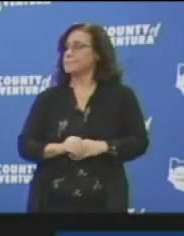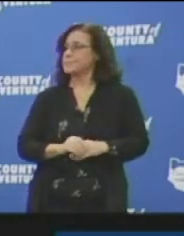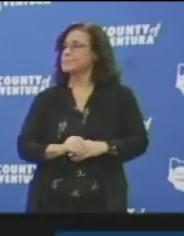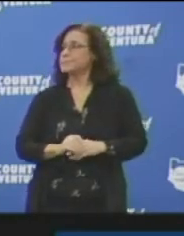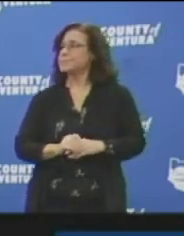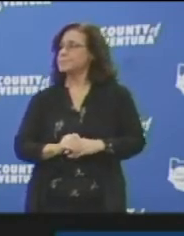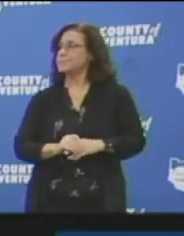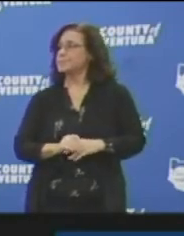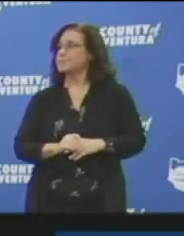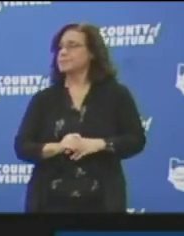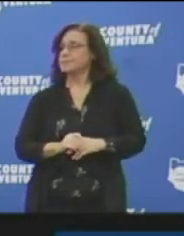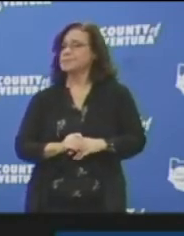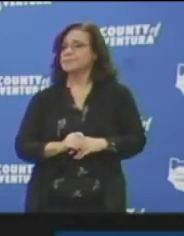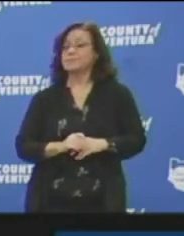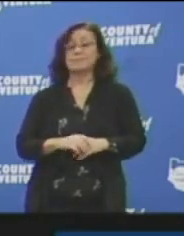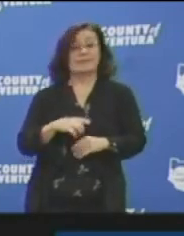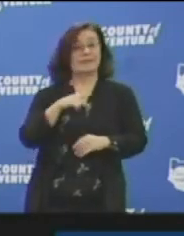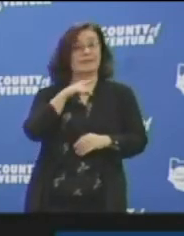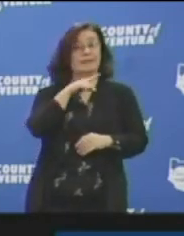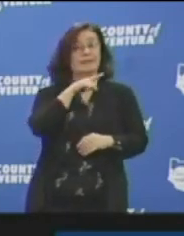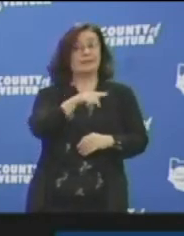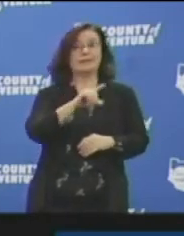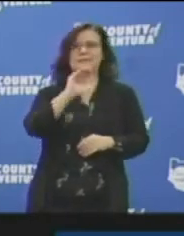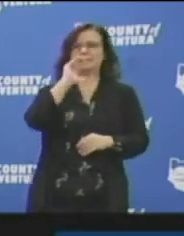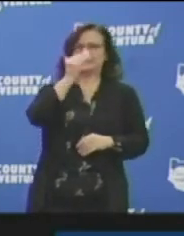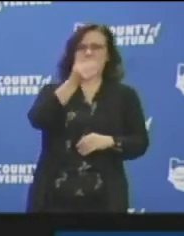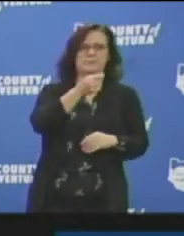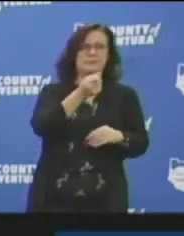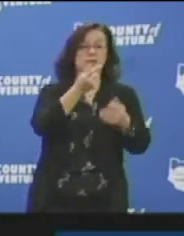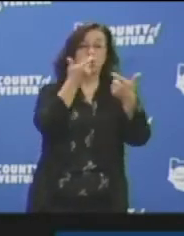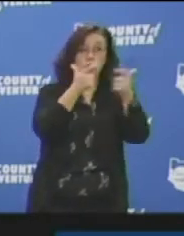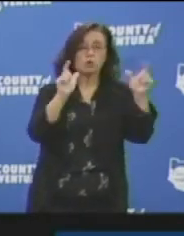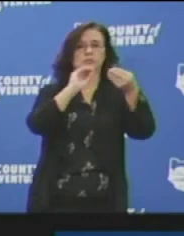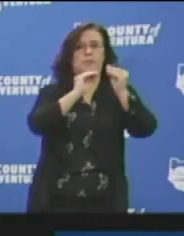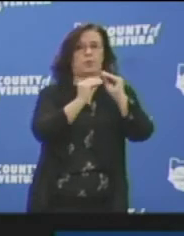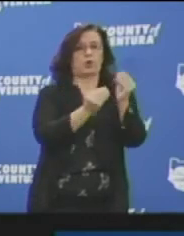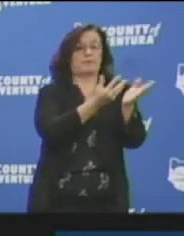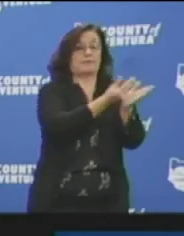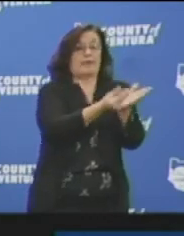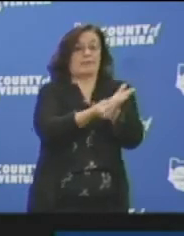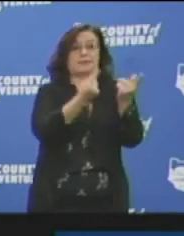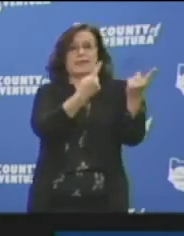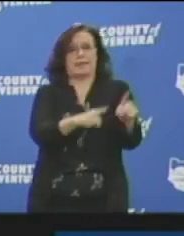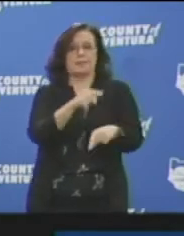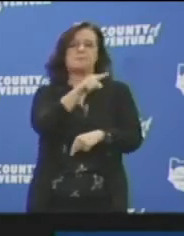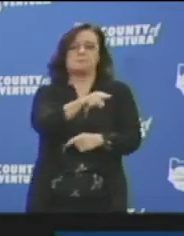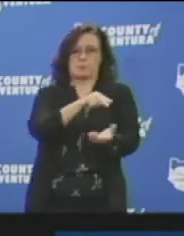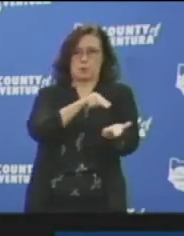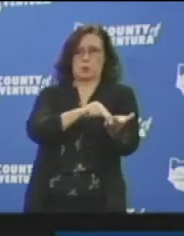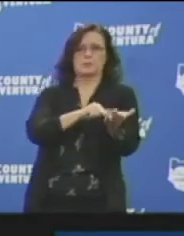This is where the greatest mortality rate is that we're seeing. I can go back for just a moment